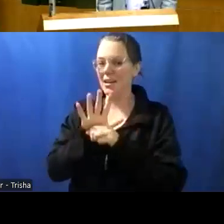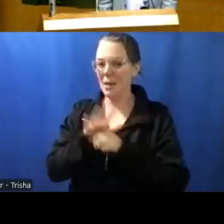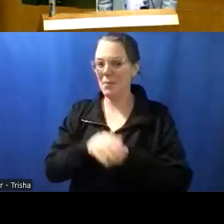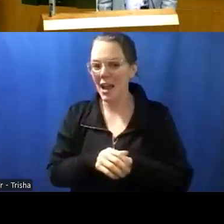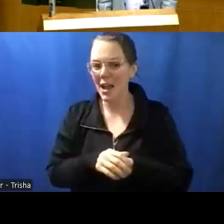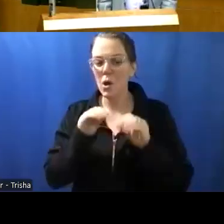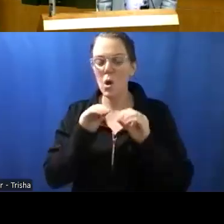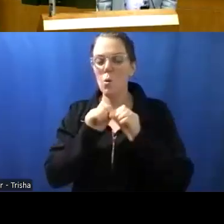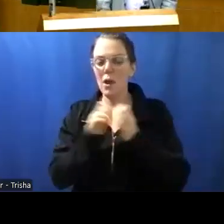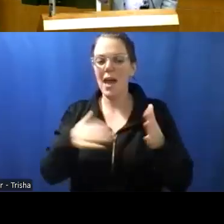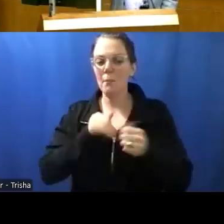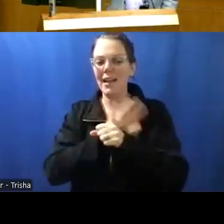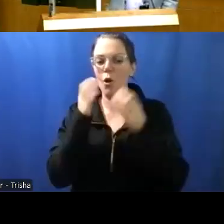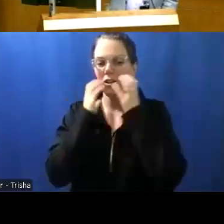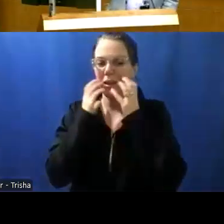COVID beard.